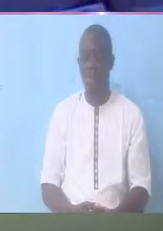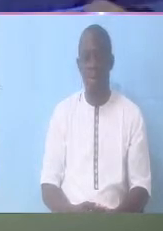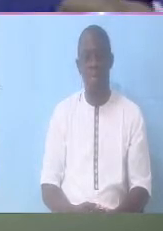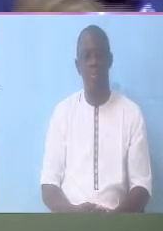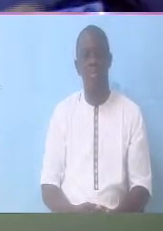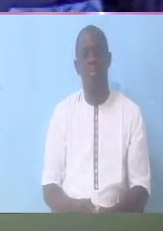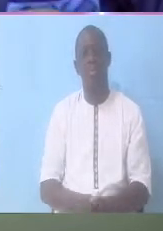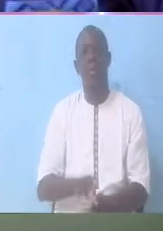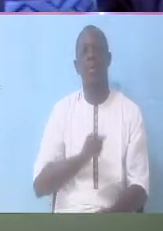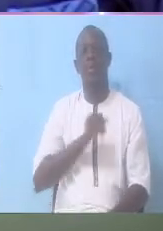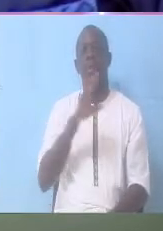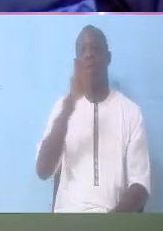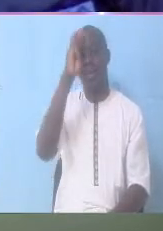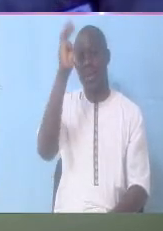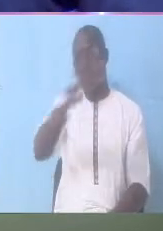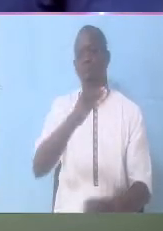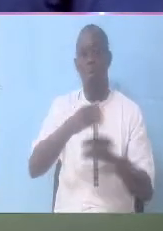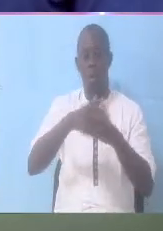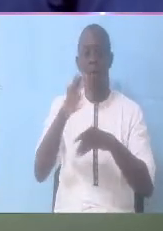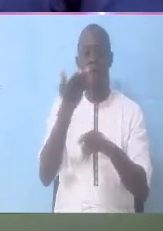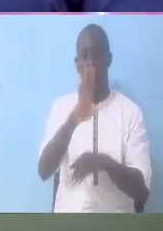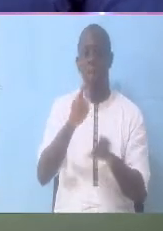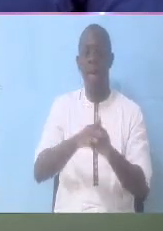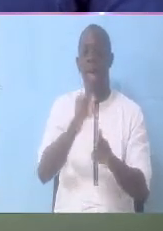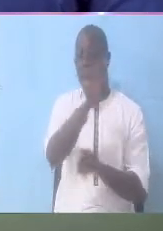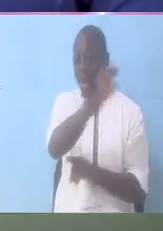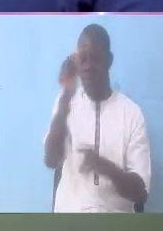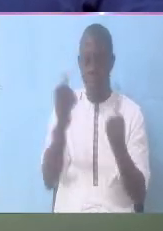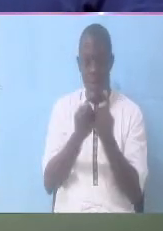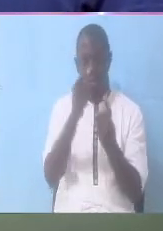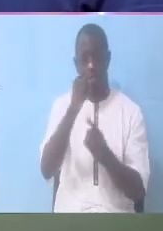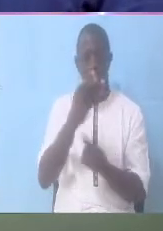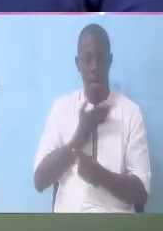much. But from everything you have said,